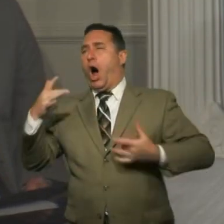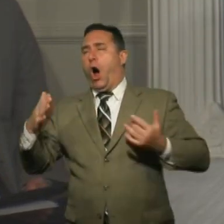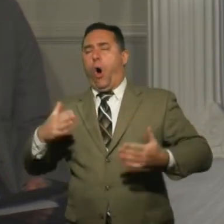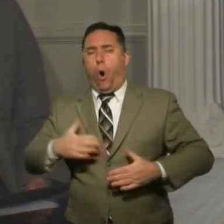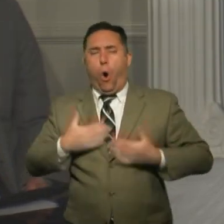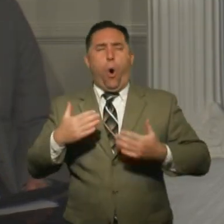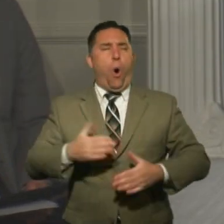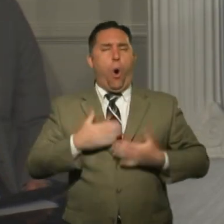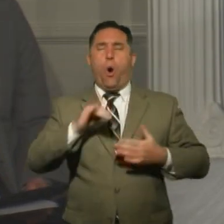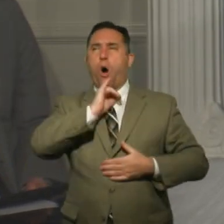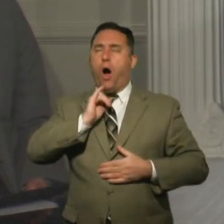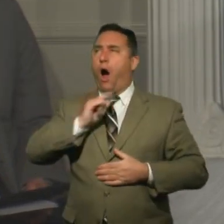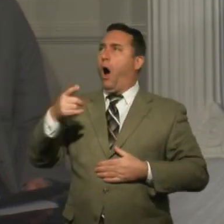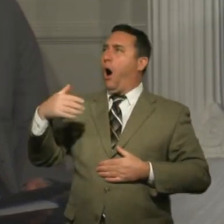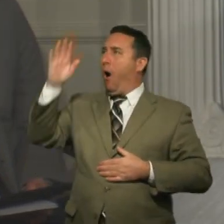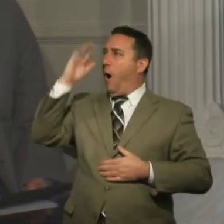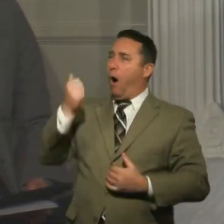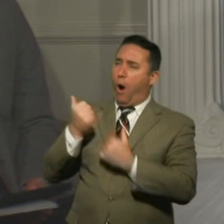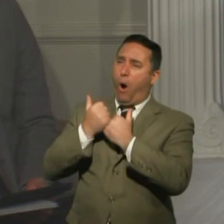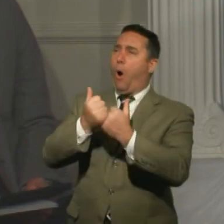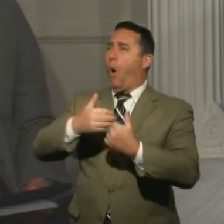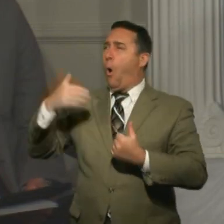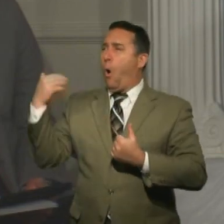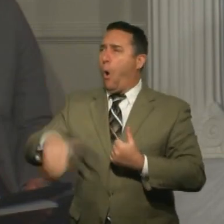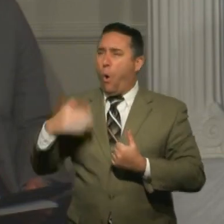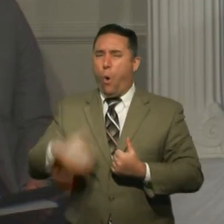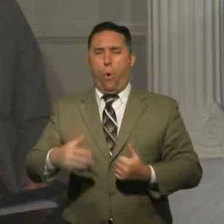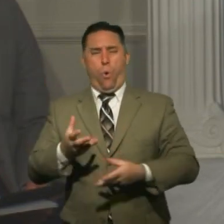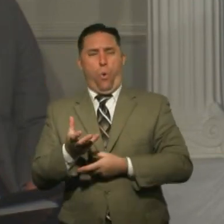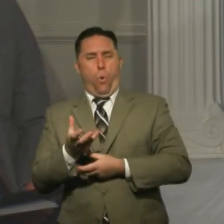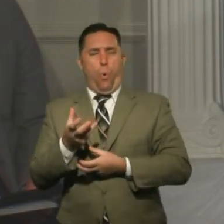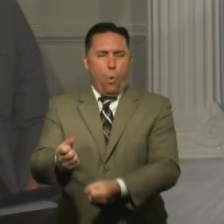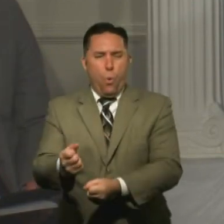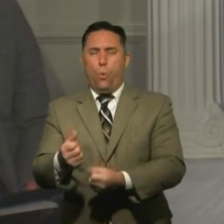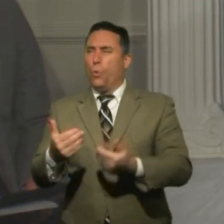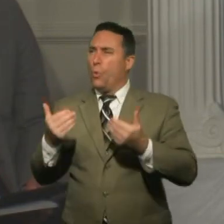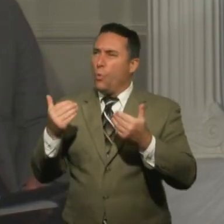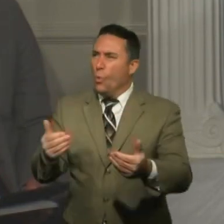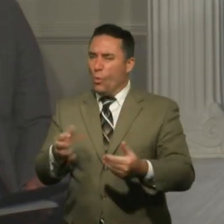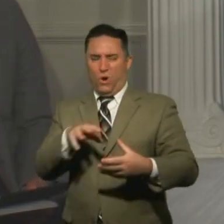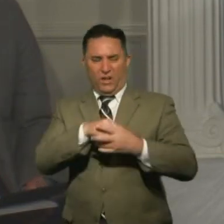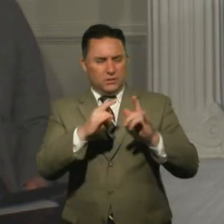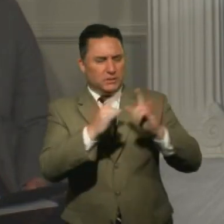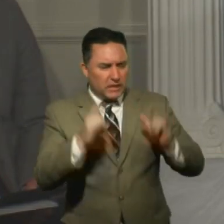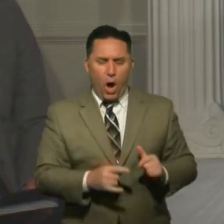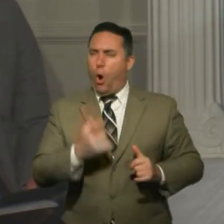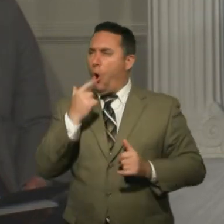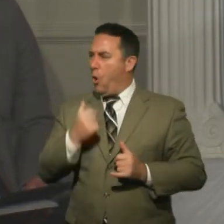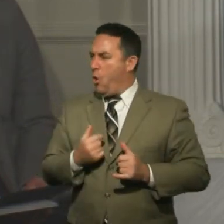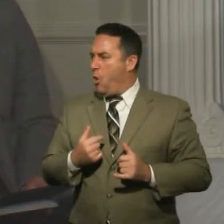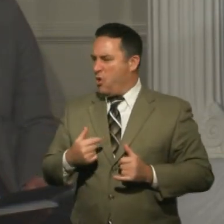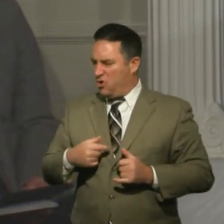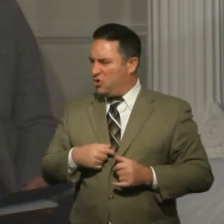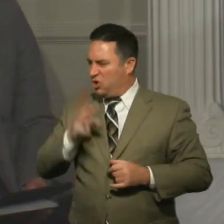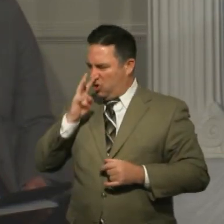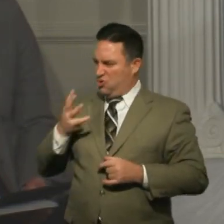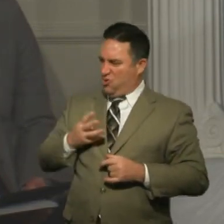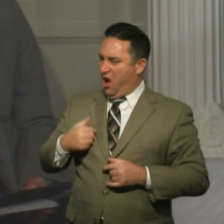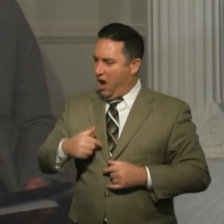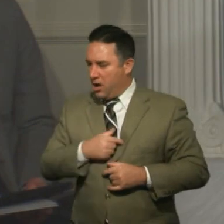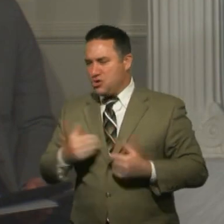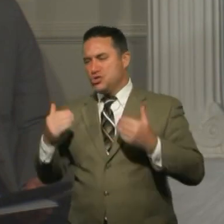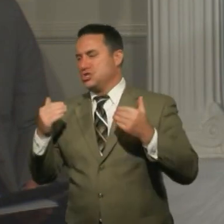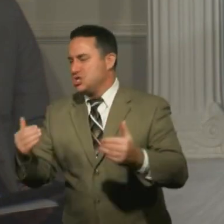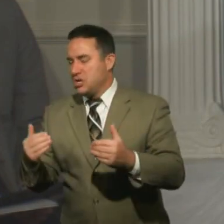joy as they realized God was back on their side? Can you imagine the confidence that came back into their camps? Yeah, who's going to mess with us now? Can you imagine